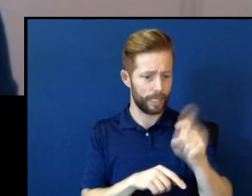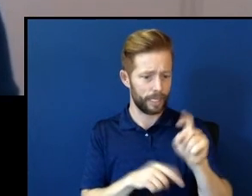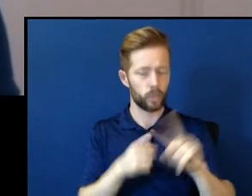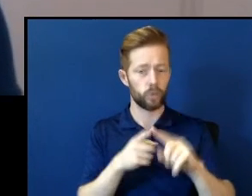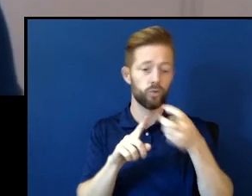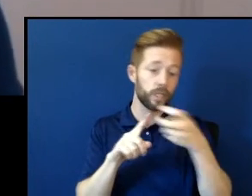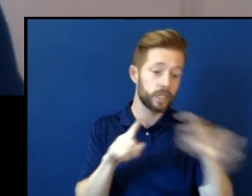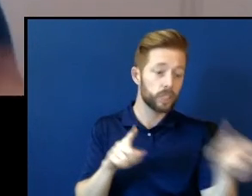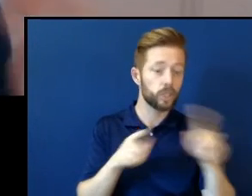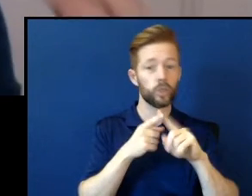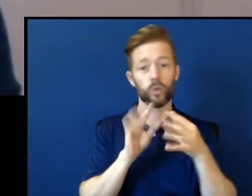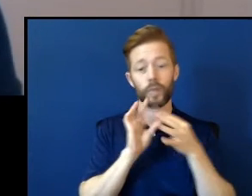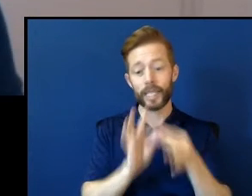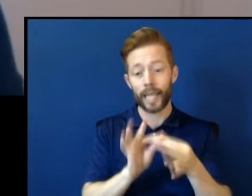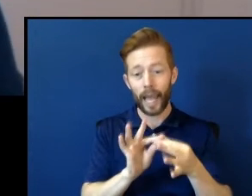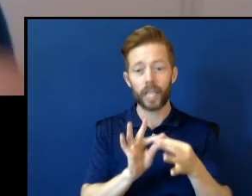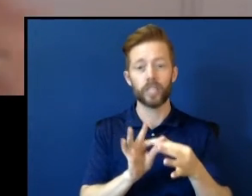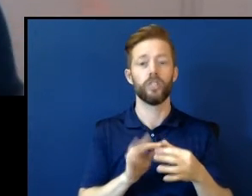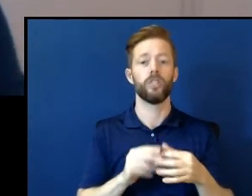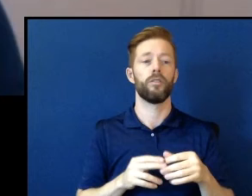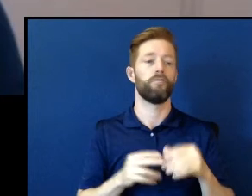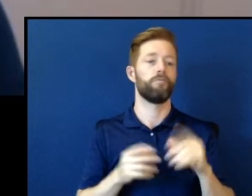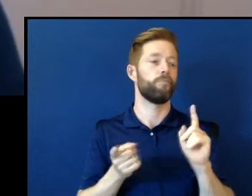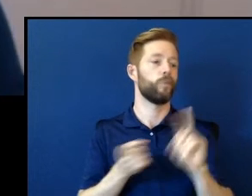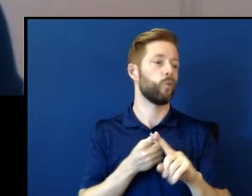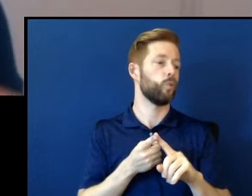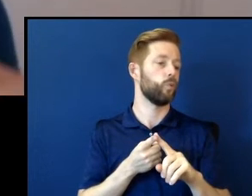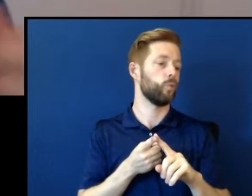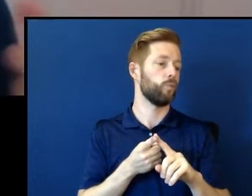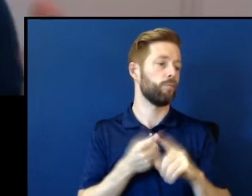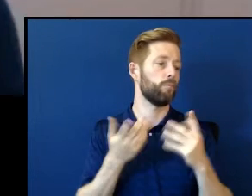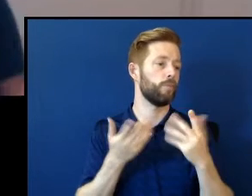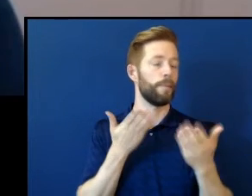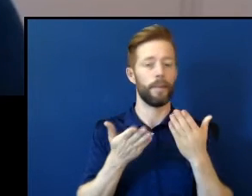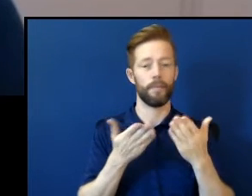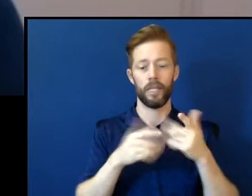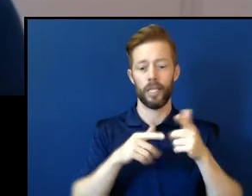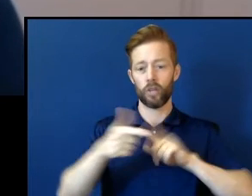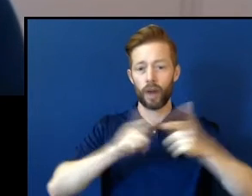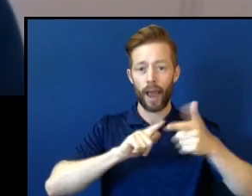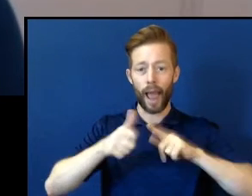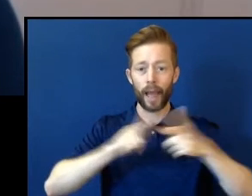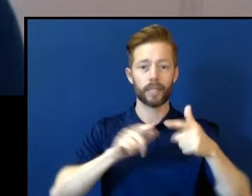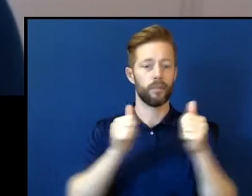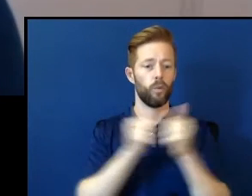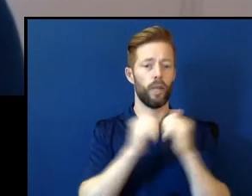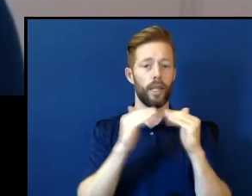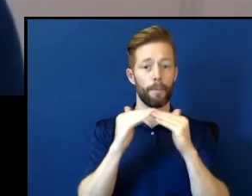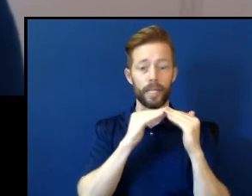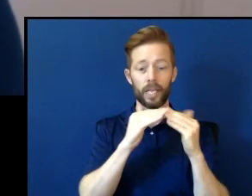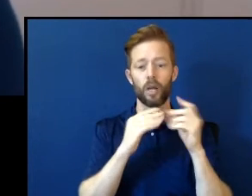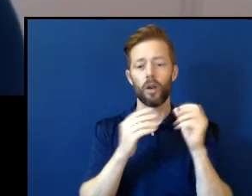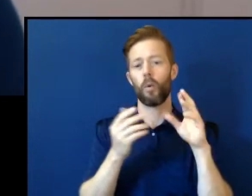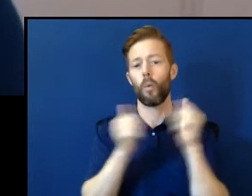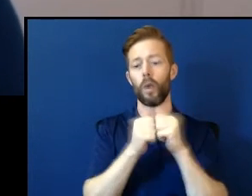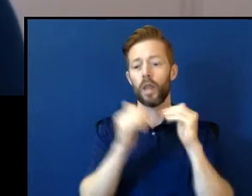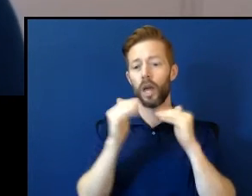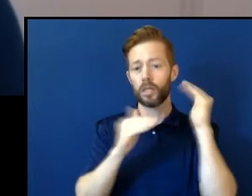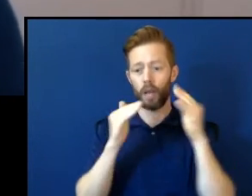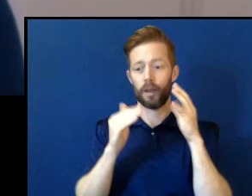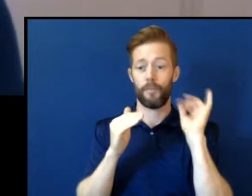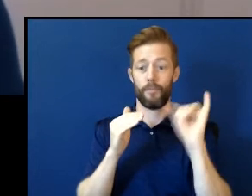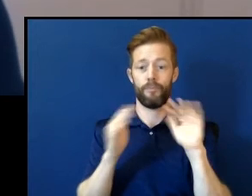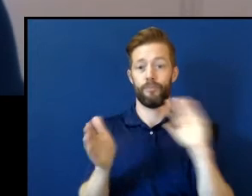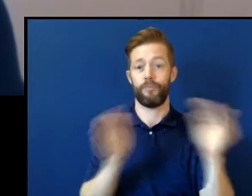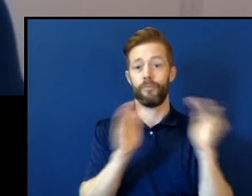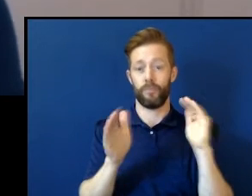does that child need to transition, to engage, to maybe interact with a peer or